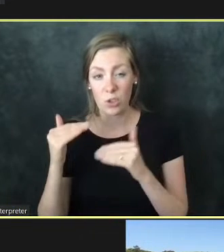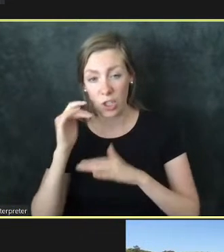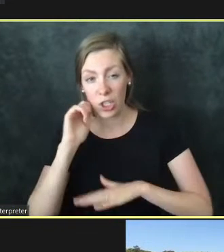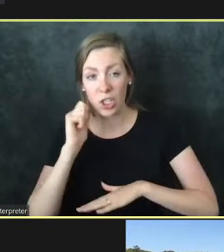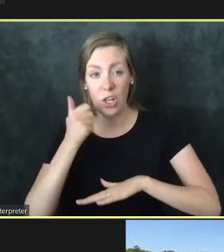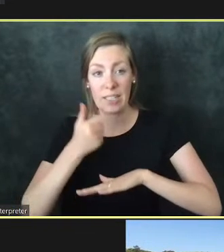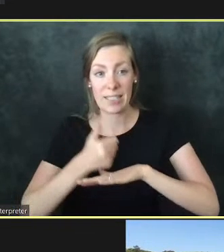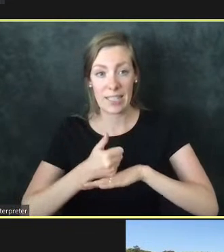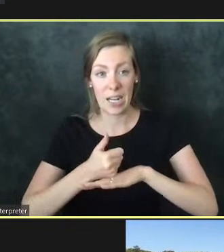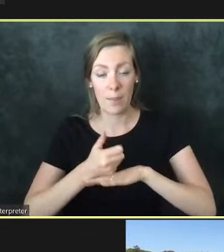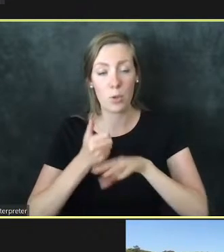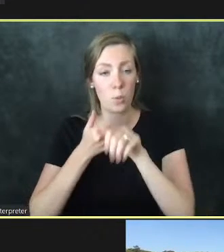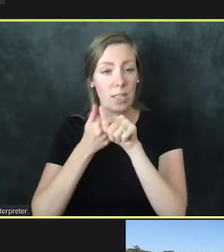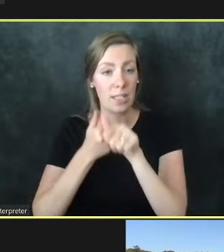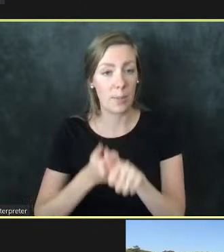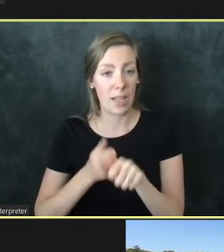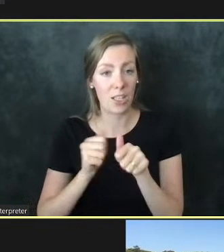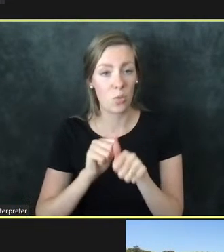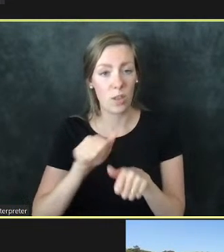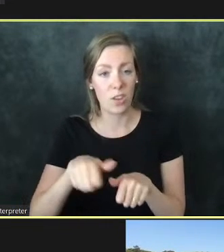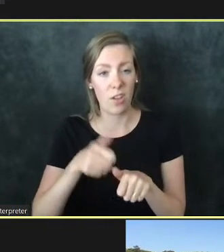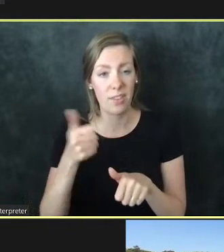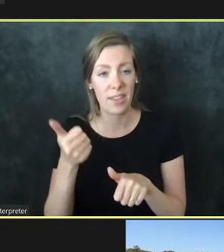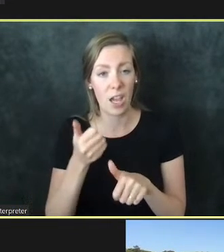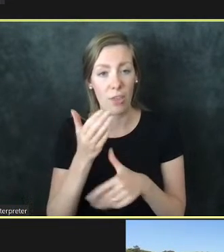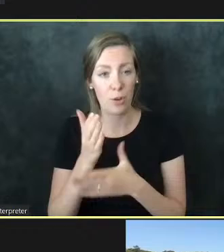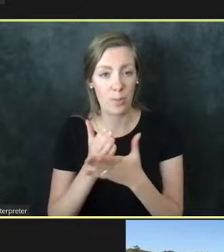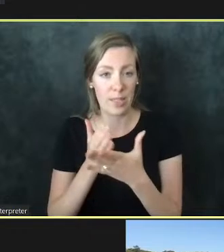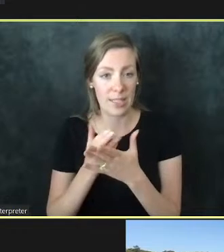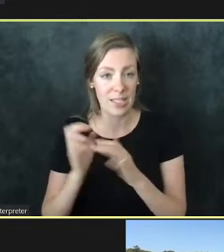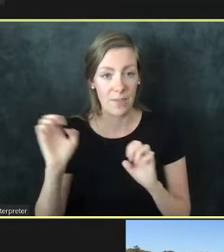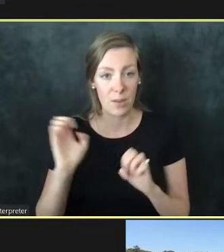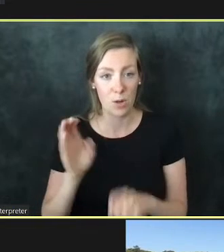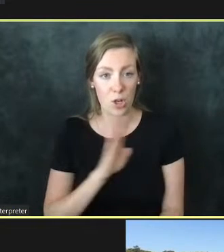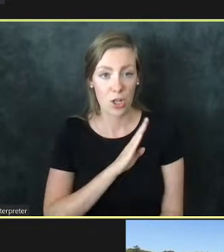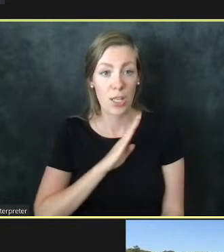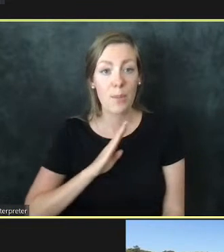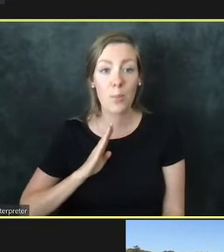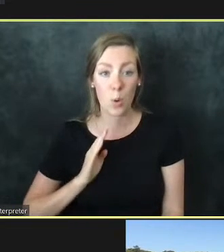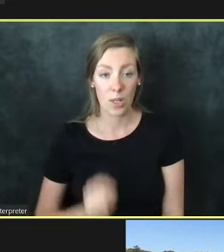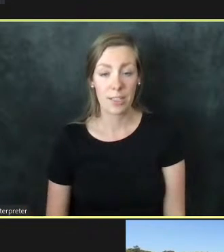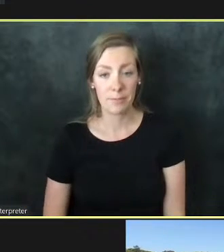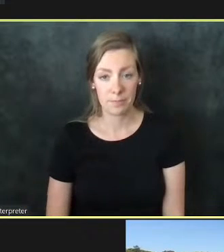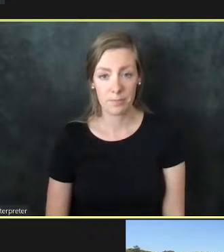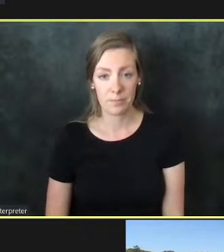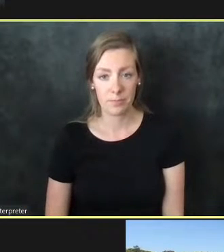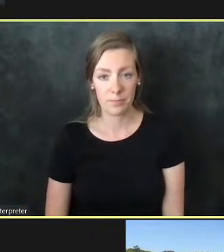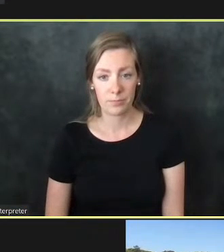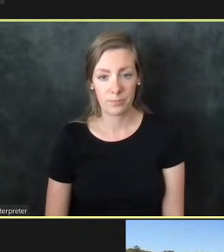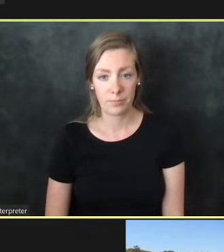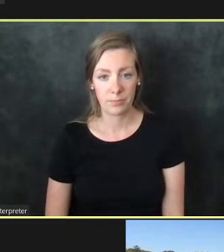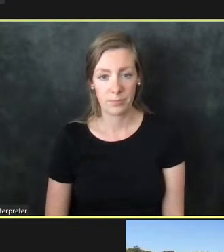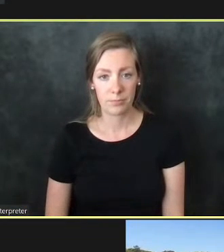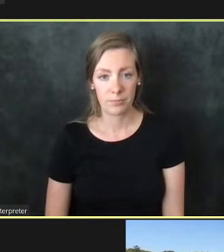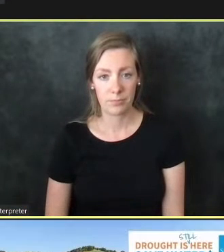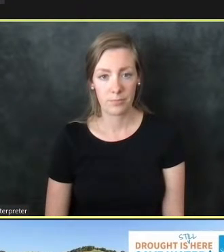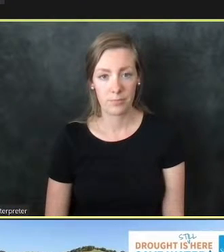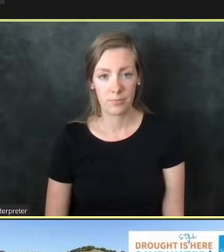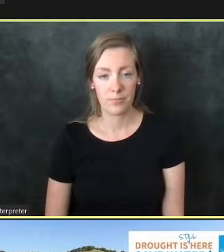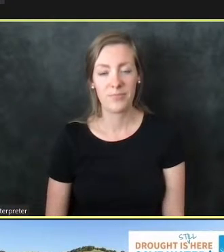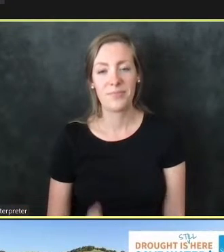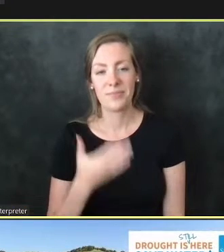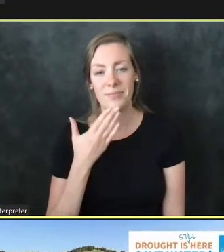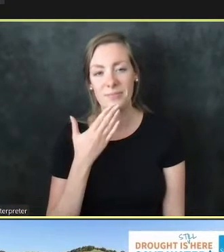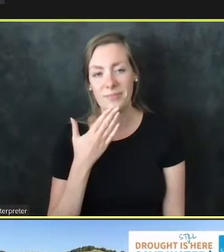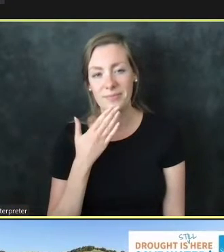in compliance with all the other pieces of the prohibición emergency que va a haber ordinance de ciertos or usos emergency regulation. que van a ver toda esta Thank you,